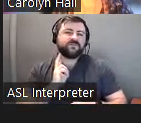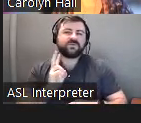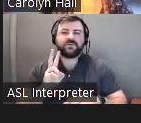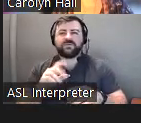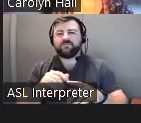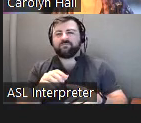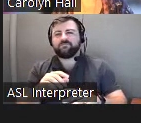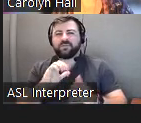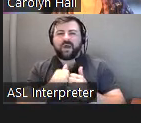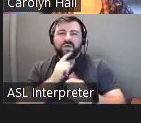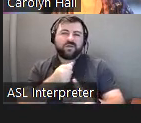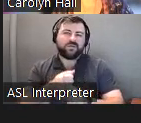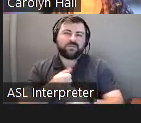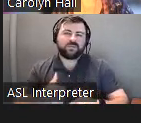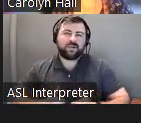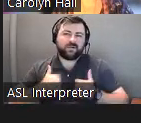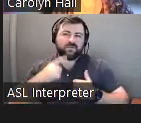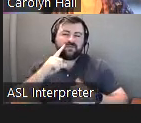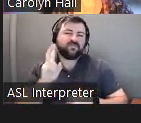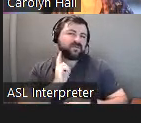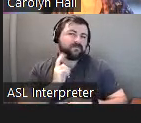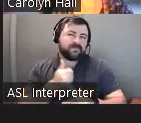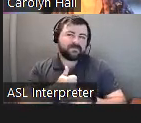experiences as they impact the victim's life.